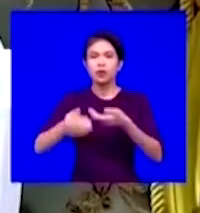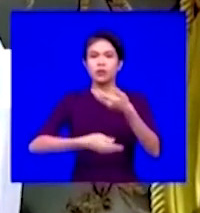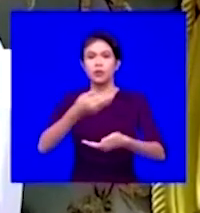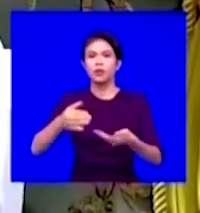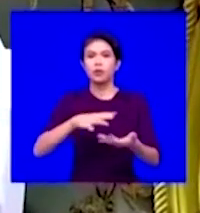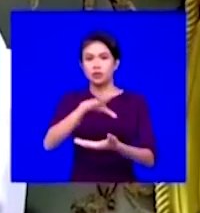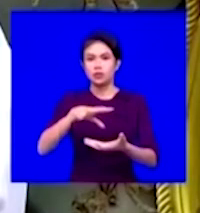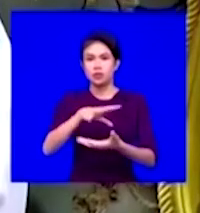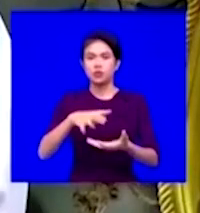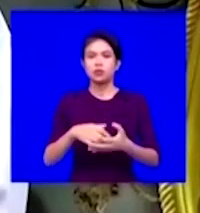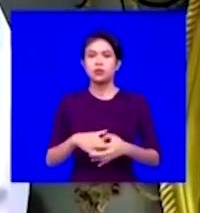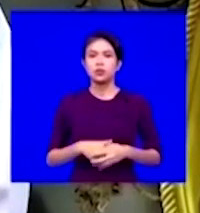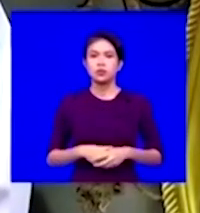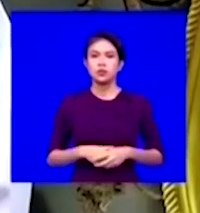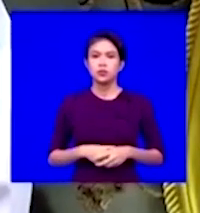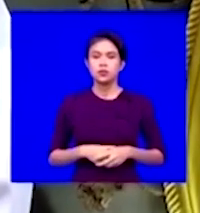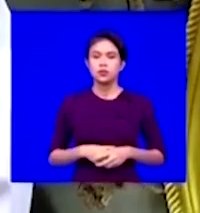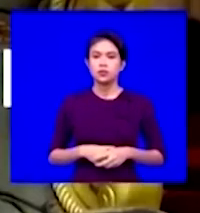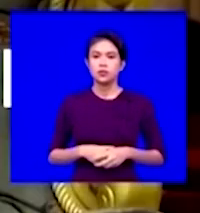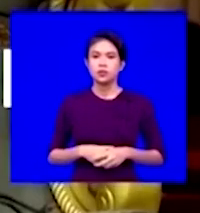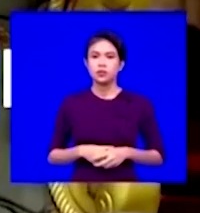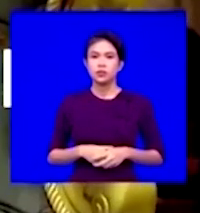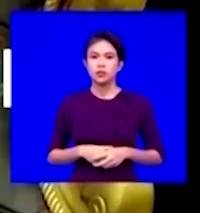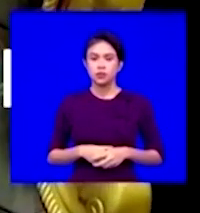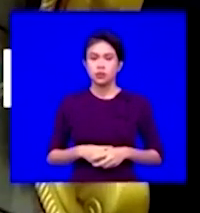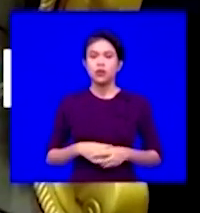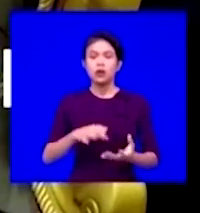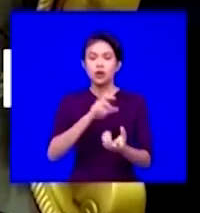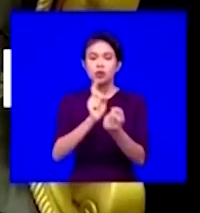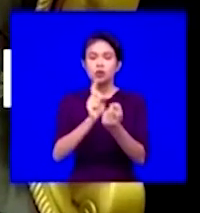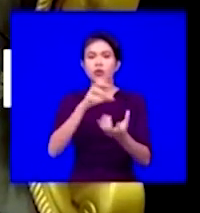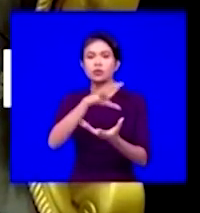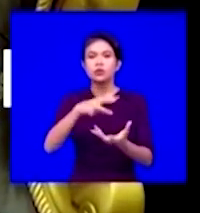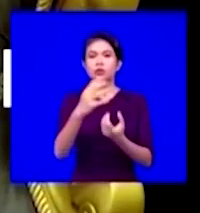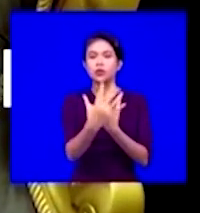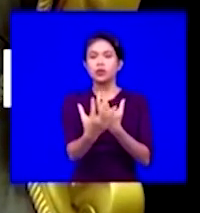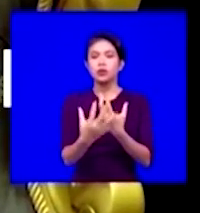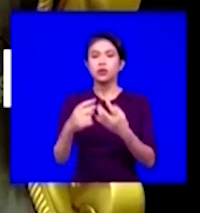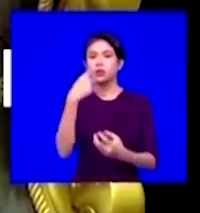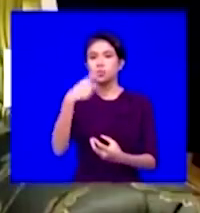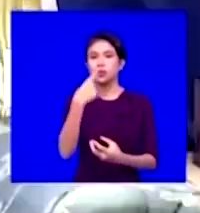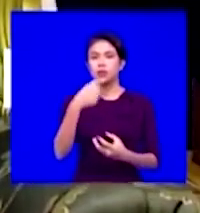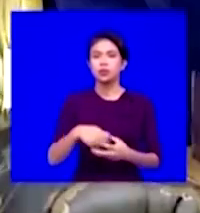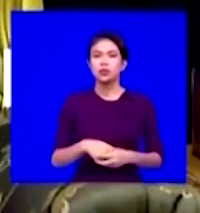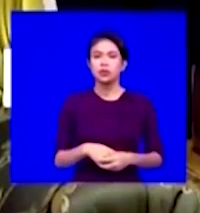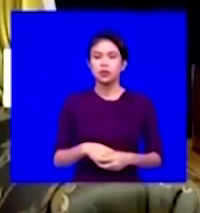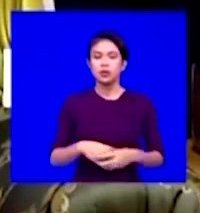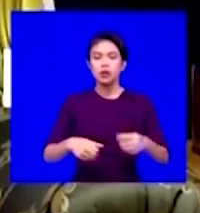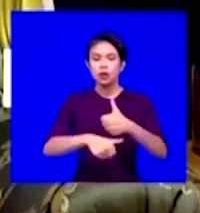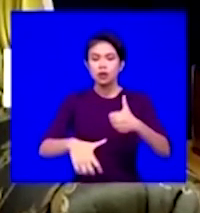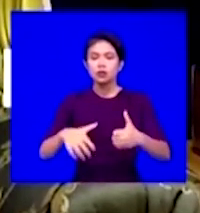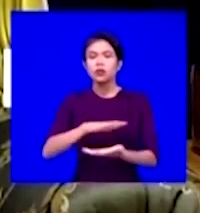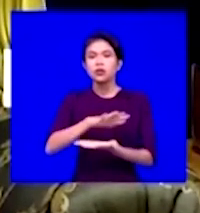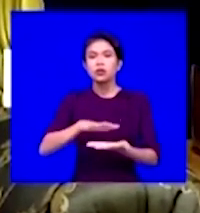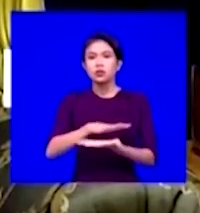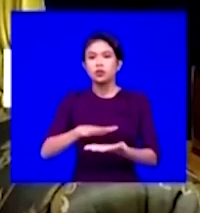week lashed out the ASEAN grouping of Southeast Asian countries for excluding its generals from regional gatherings, accusing it of caving to